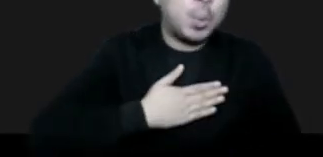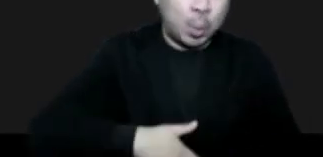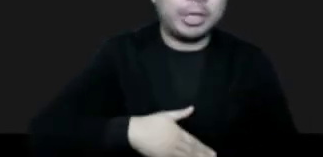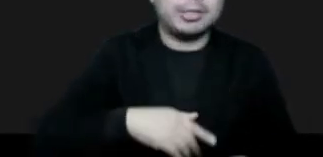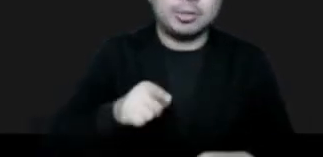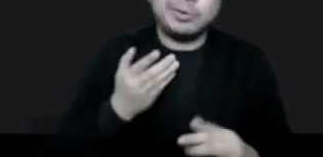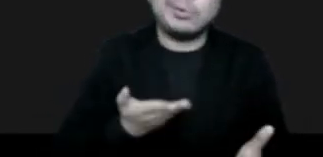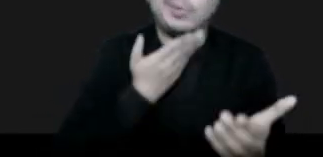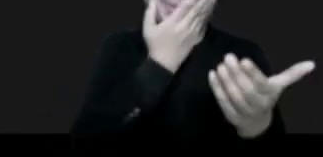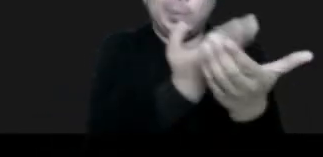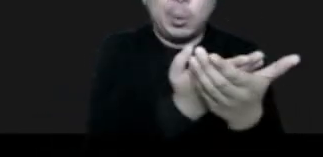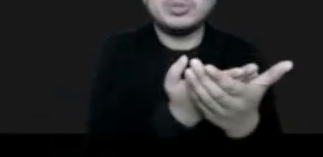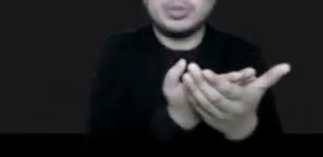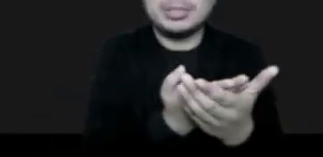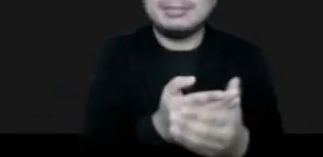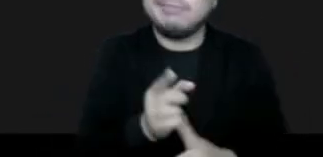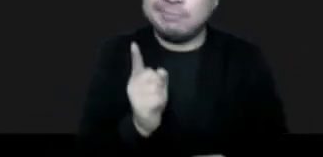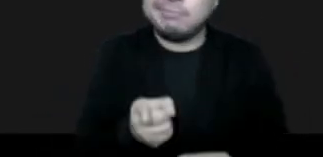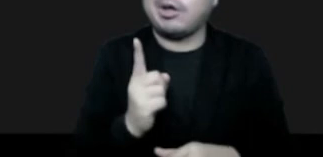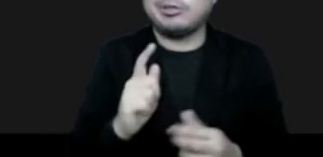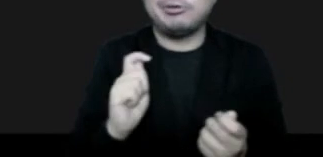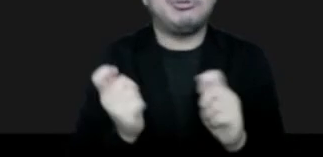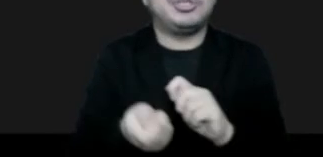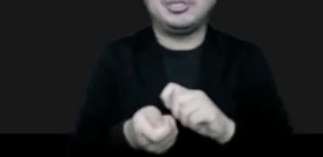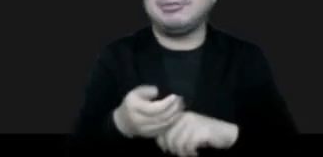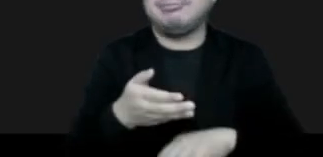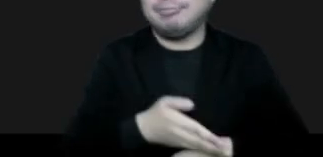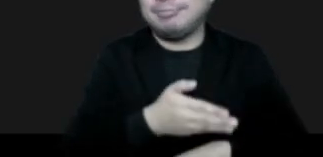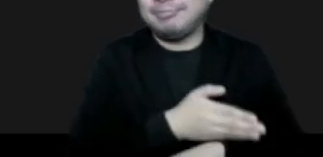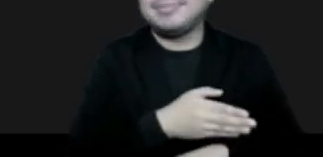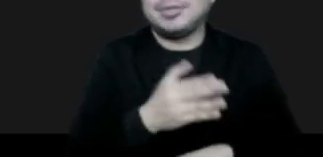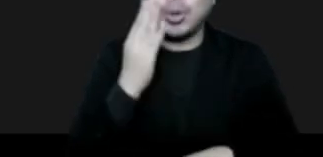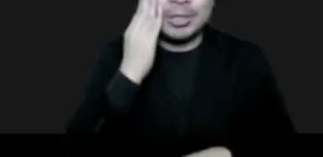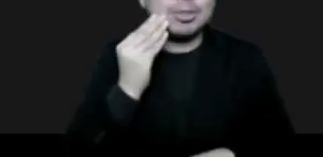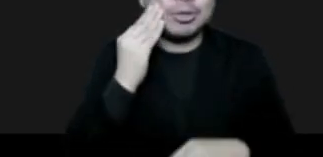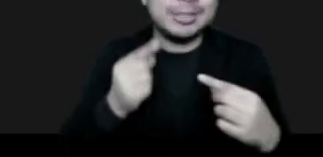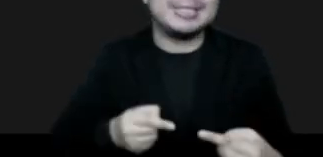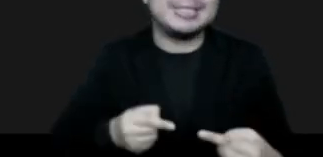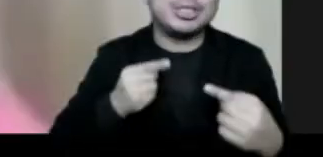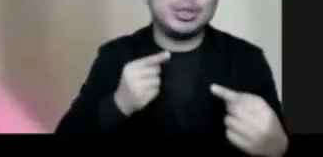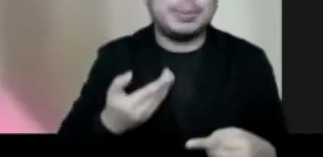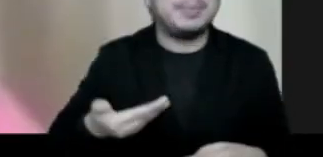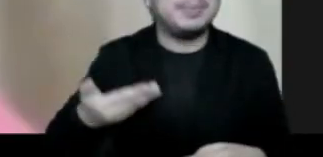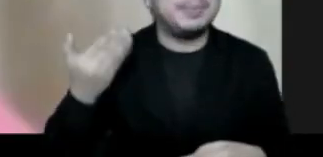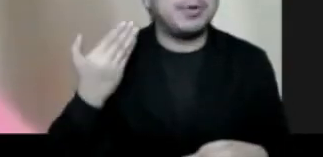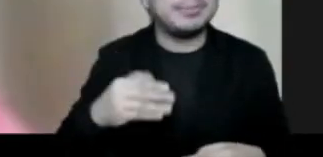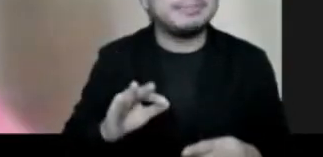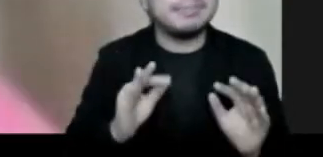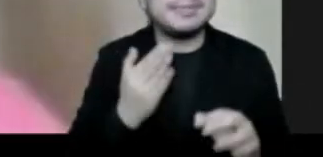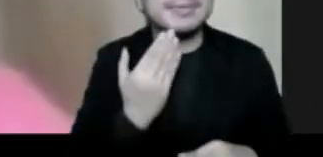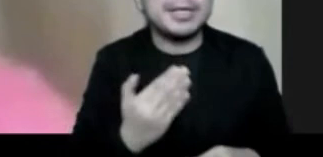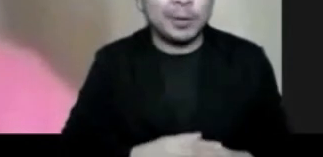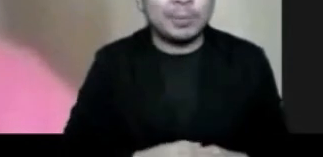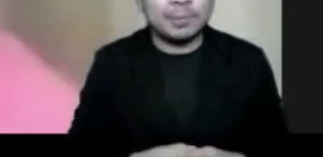we have to correct all the challenges that we faced. Thank you. Thank you very much, Ms. Olivia.